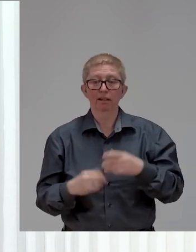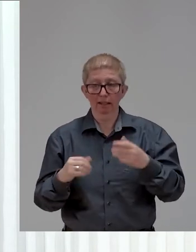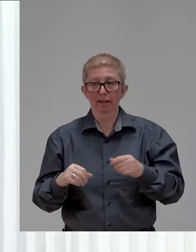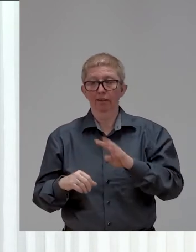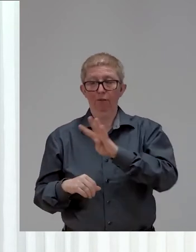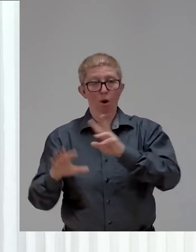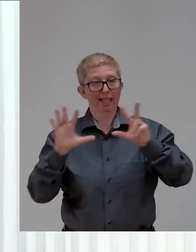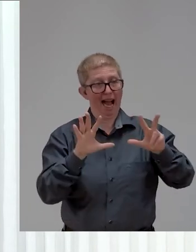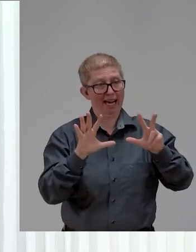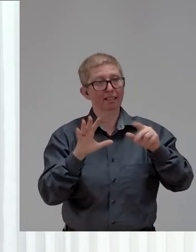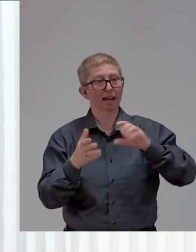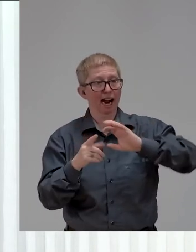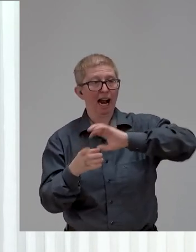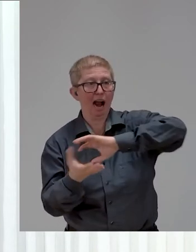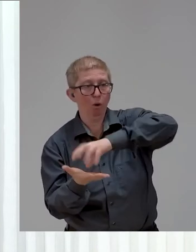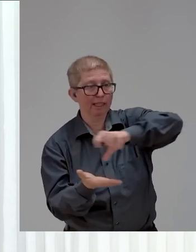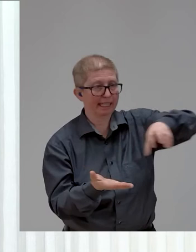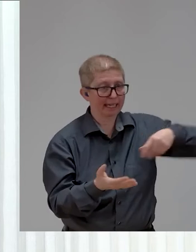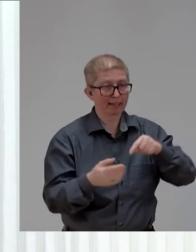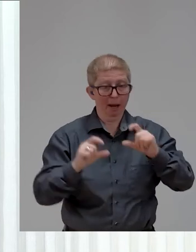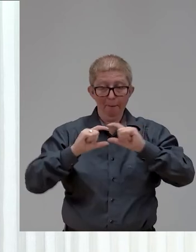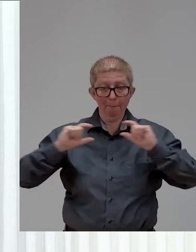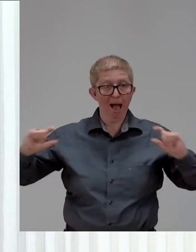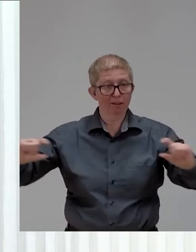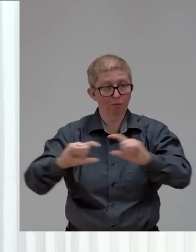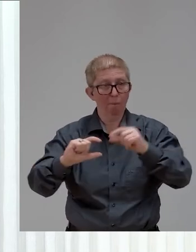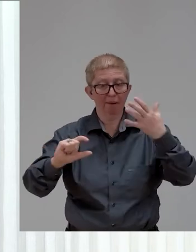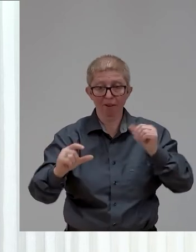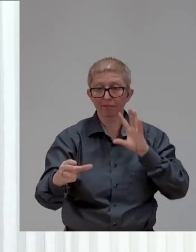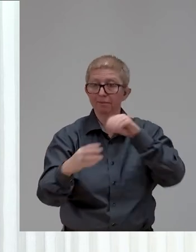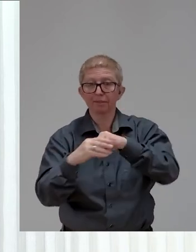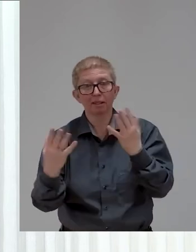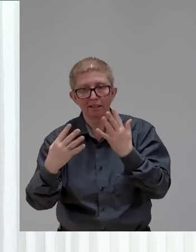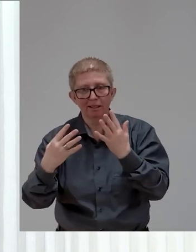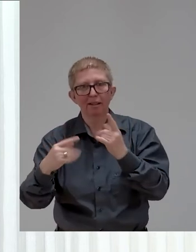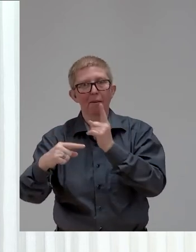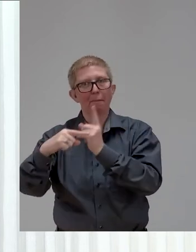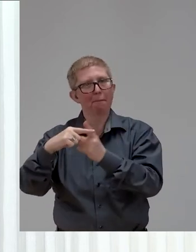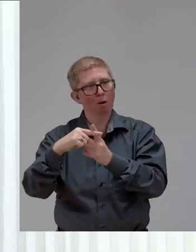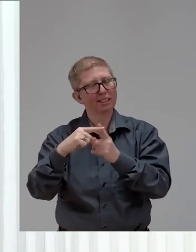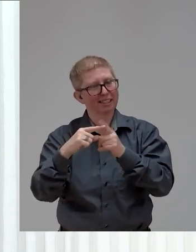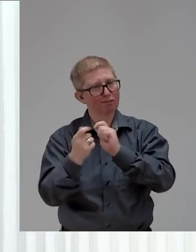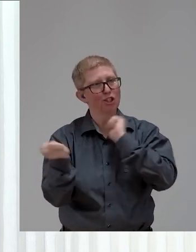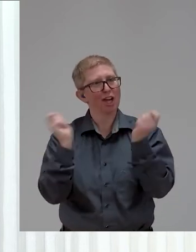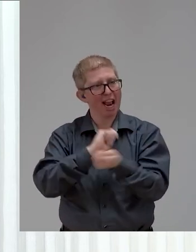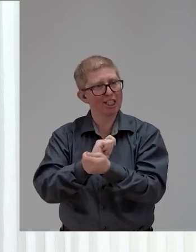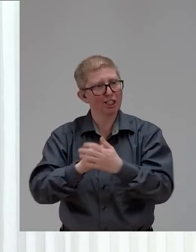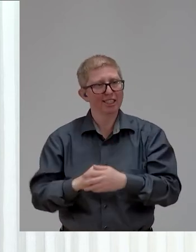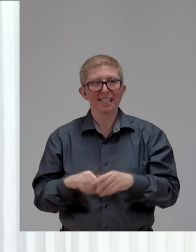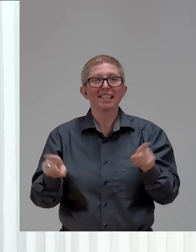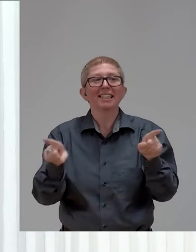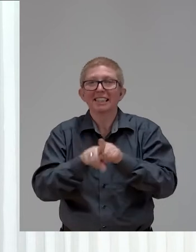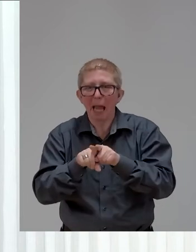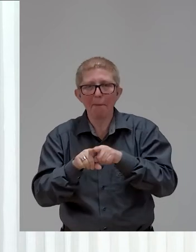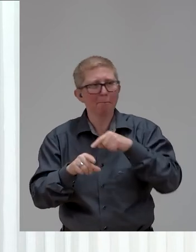a platform for positive change, the Zero Project shares a higher purpose with the UN. In fact, the Zero Project